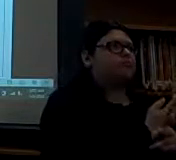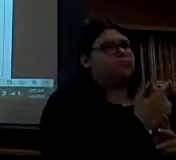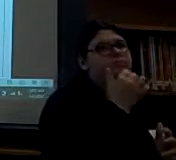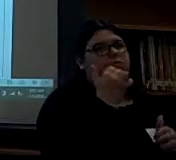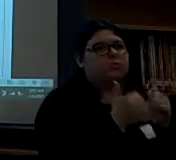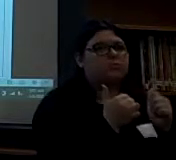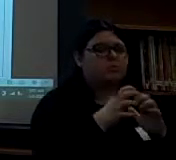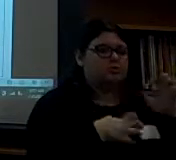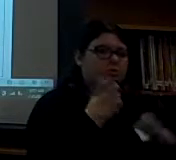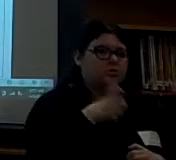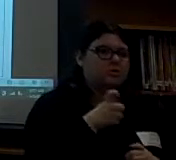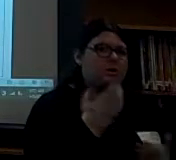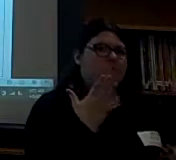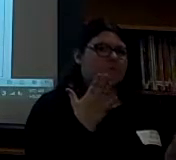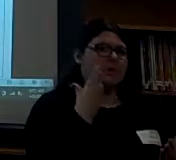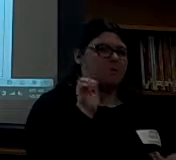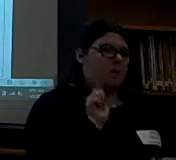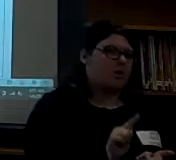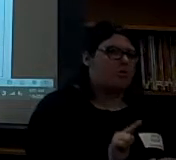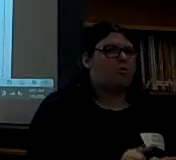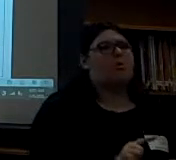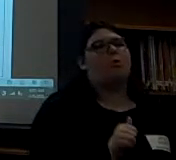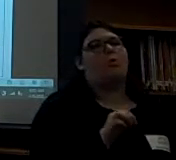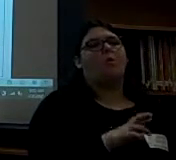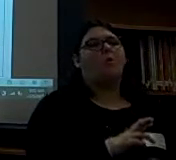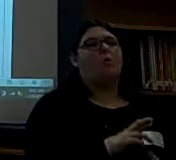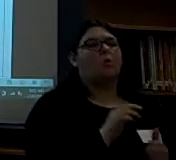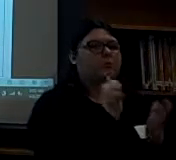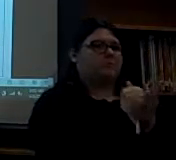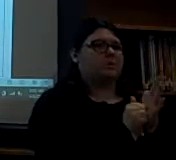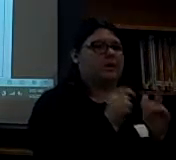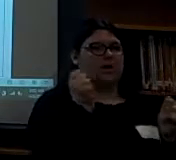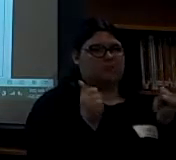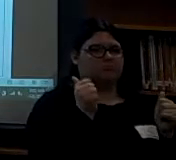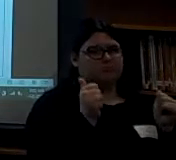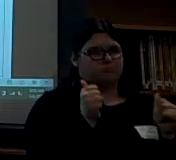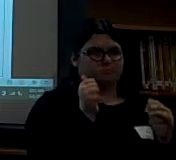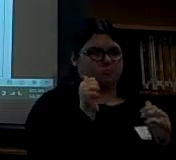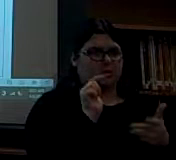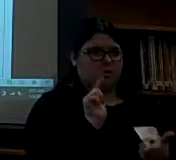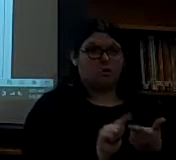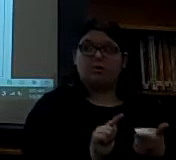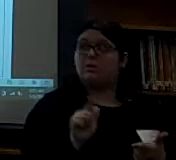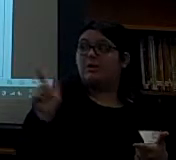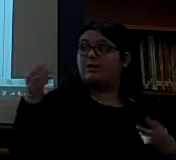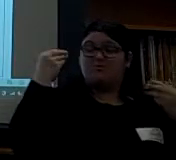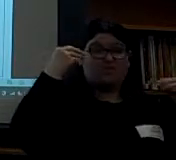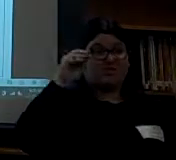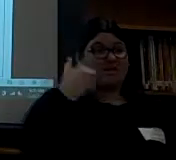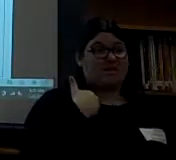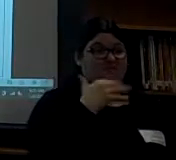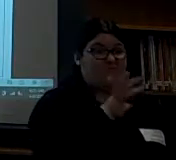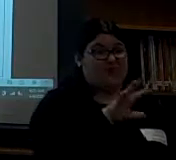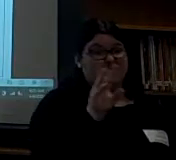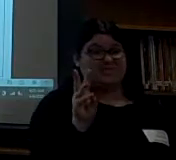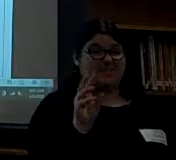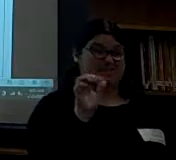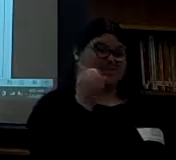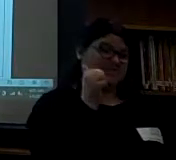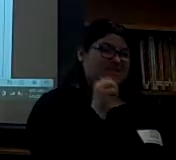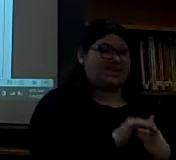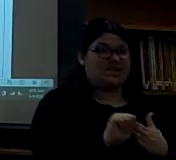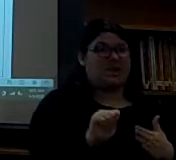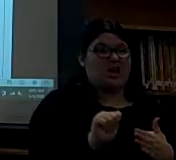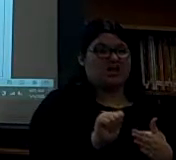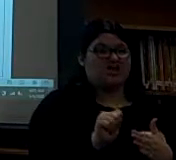which emotional needs may be low in your children or which of their accounts may be low. So you can look at that. That is actually for sale. I have about 5 or 6 of them. That's $10 simply